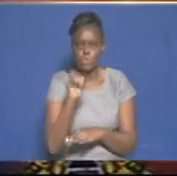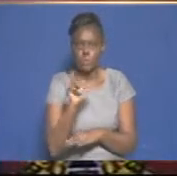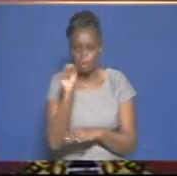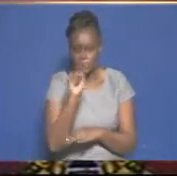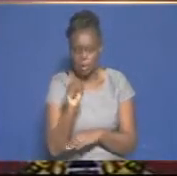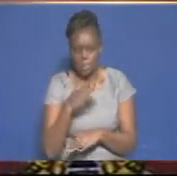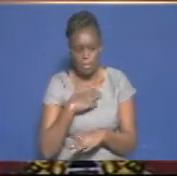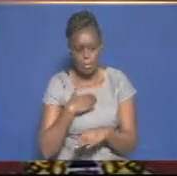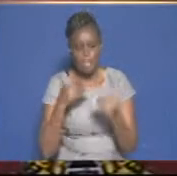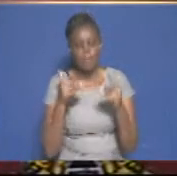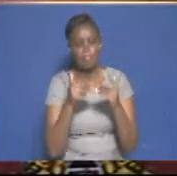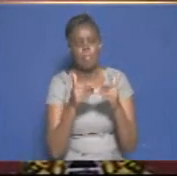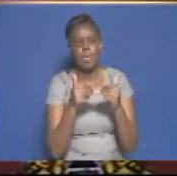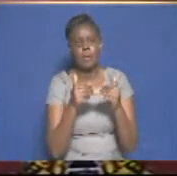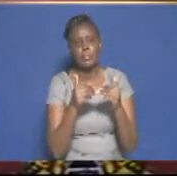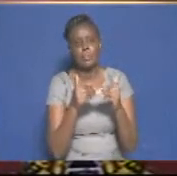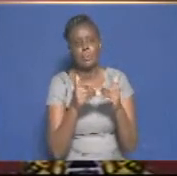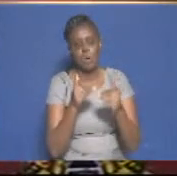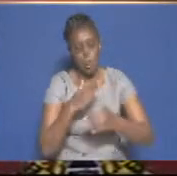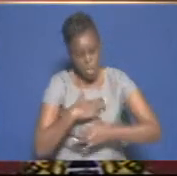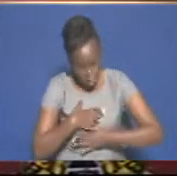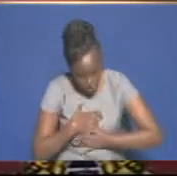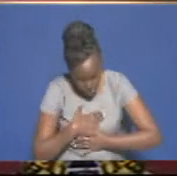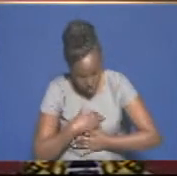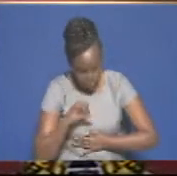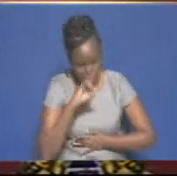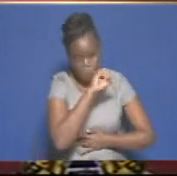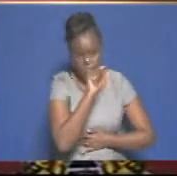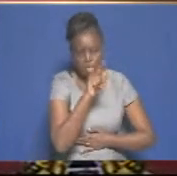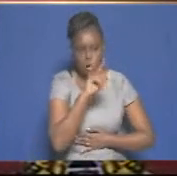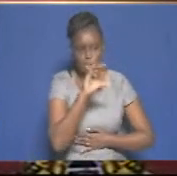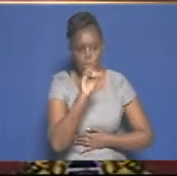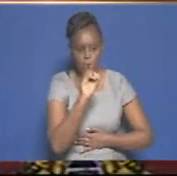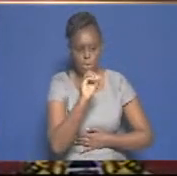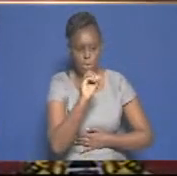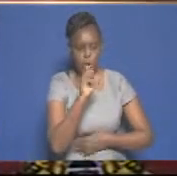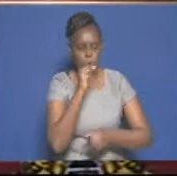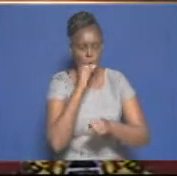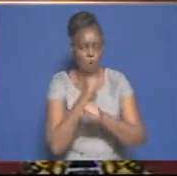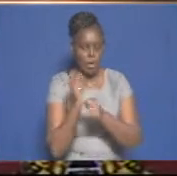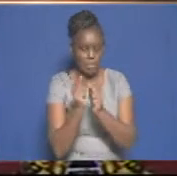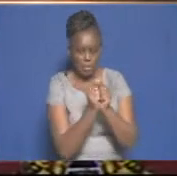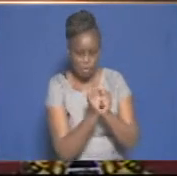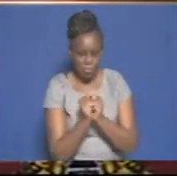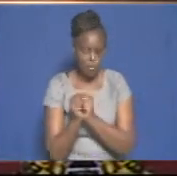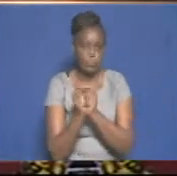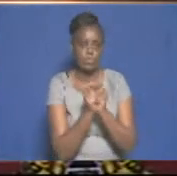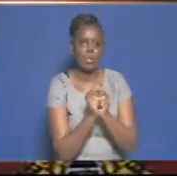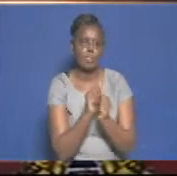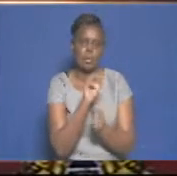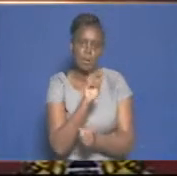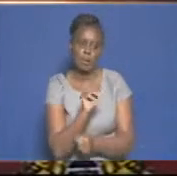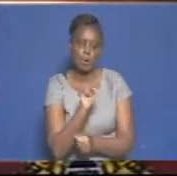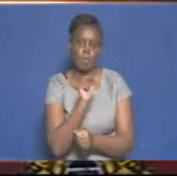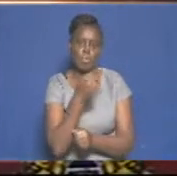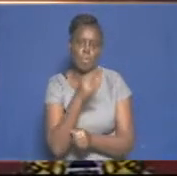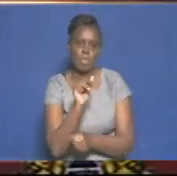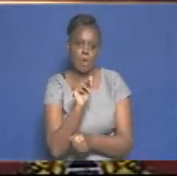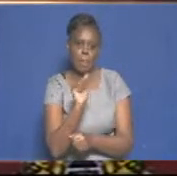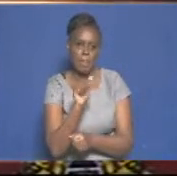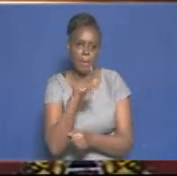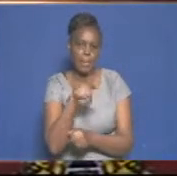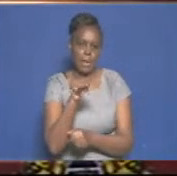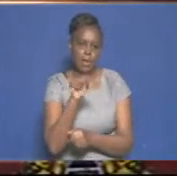Honorable Jakoyo, a good man. He was a whip and working together with Johnson Mudama, who was from the